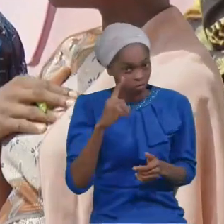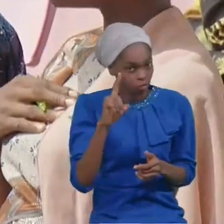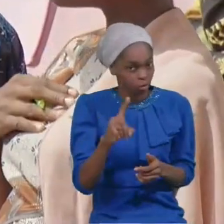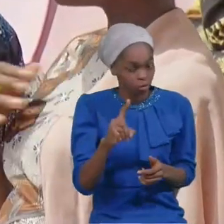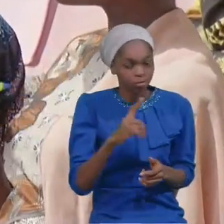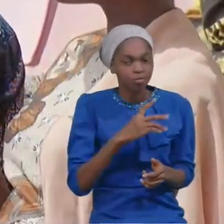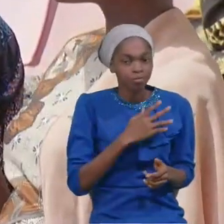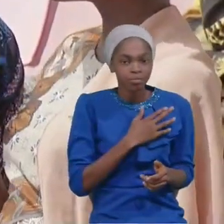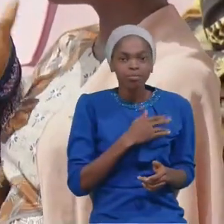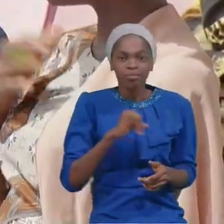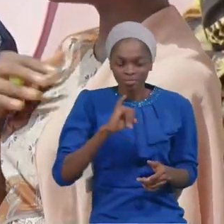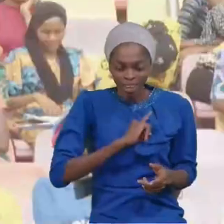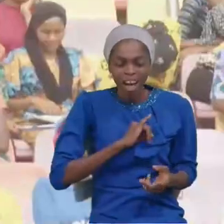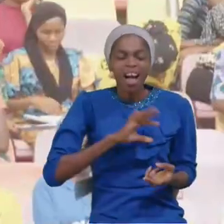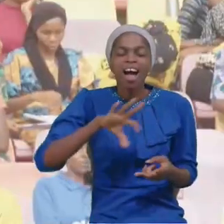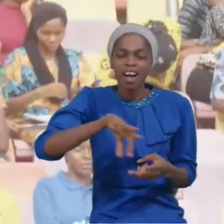Let me hear you.